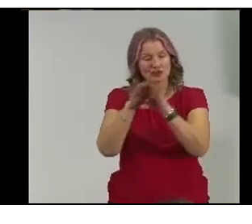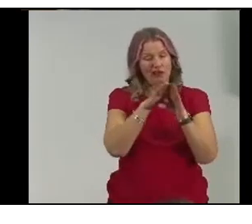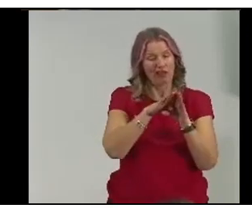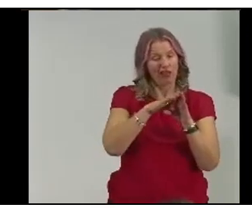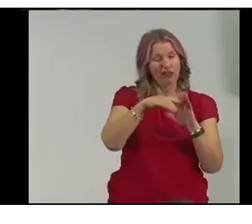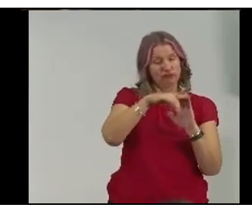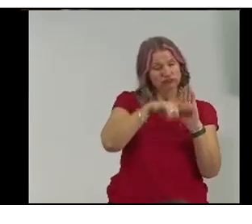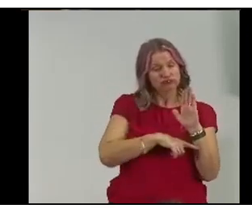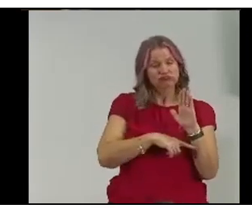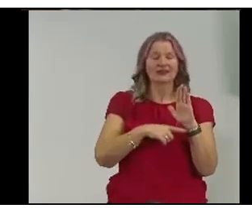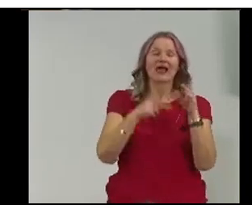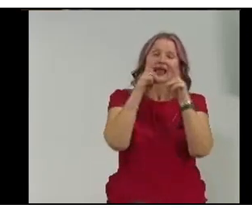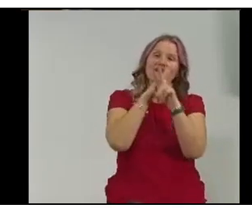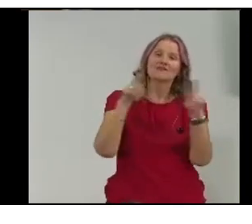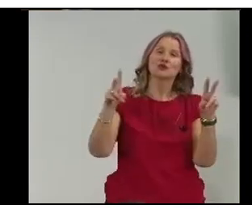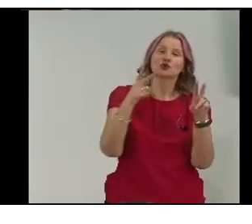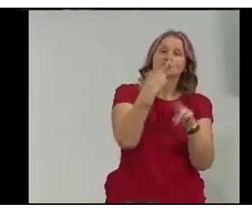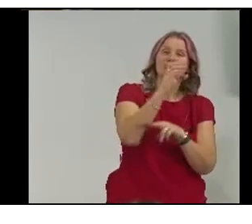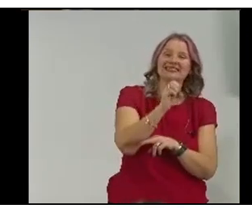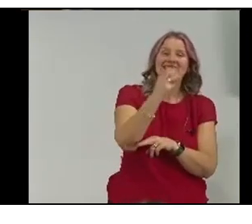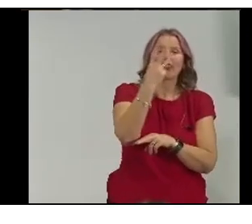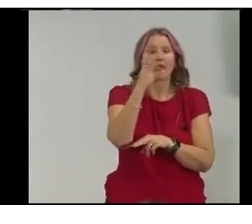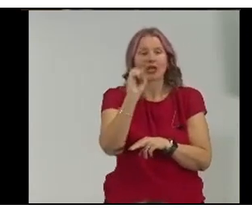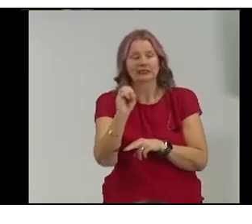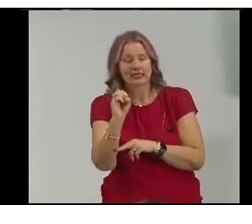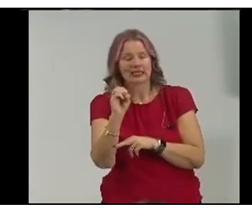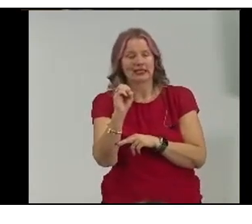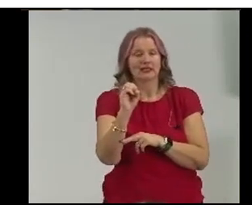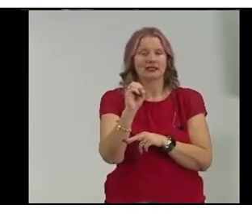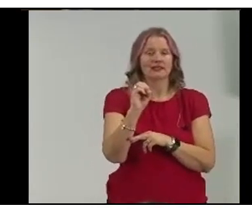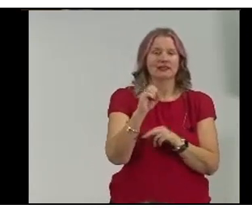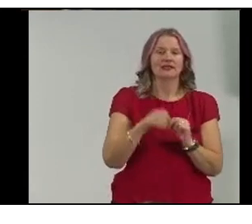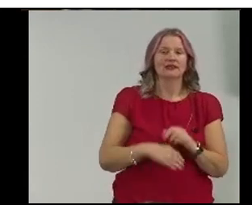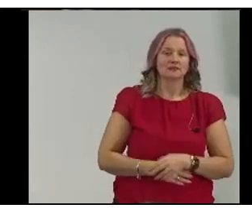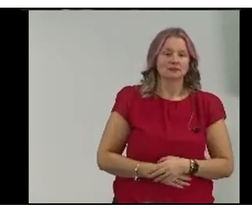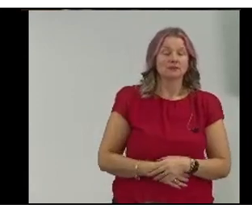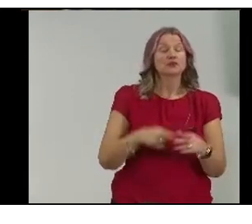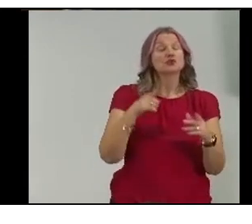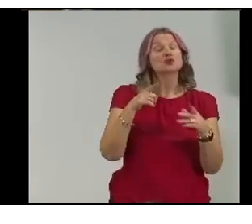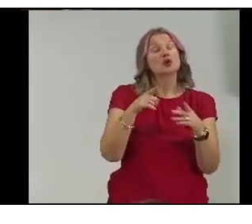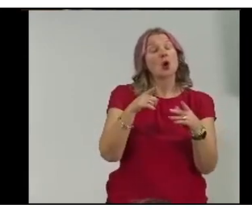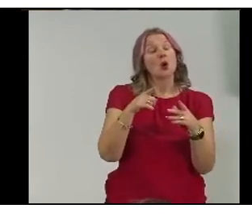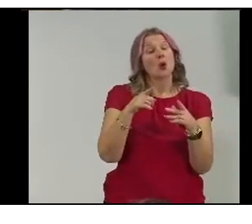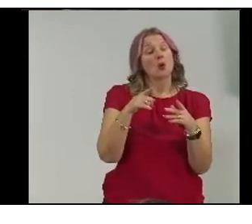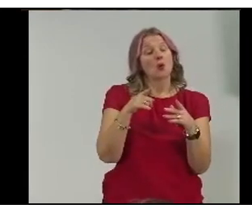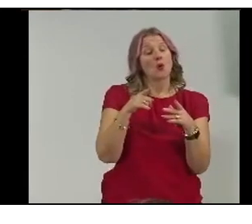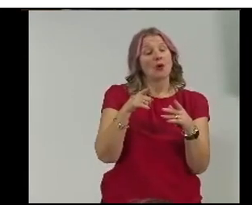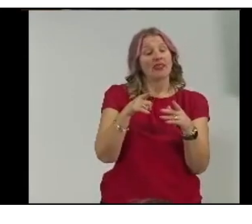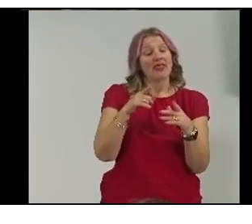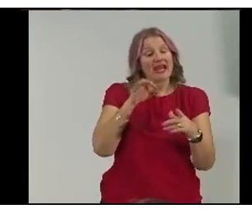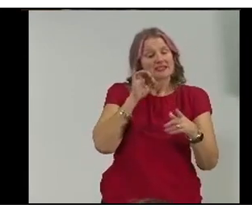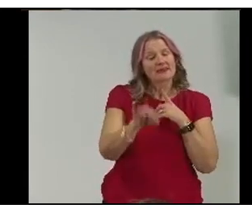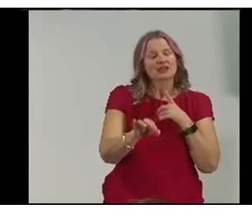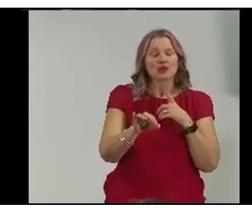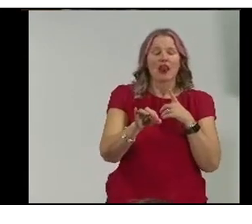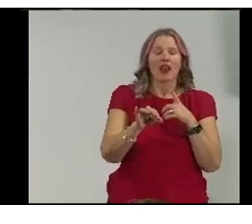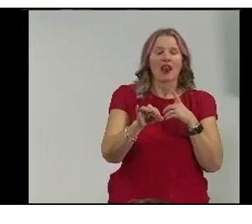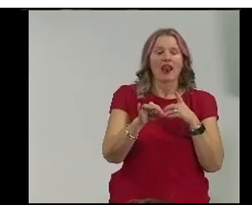Economic Vision 2030, Dubai Vision 2030, even Saudi Vision 2030. There are